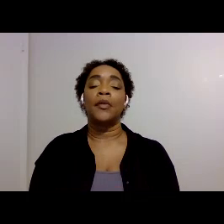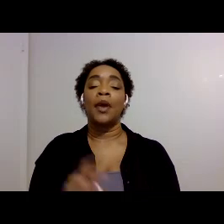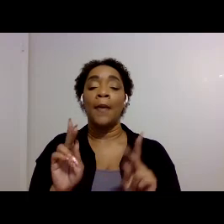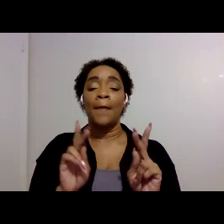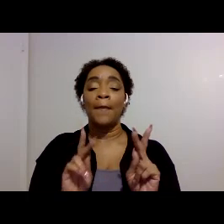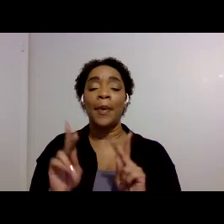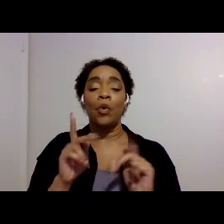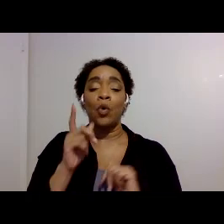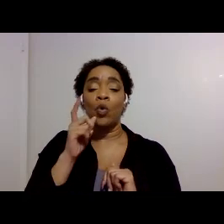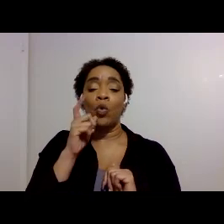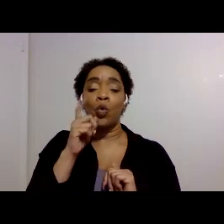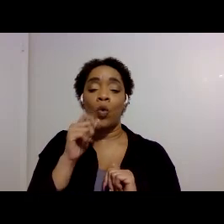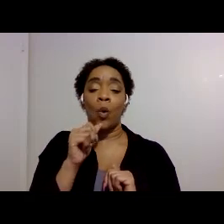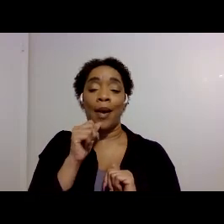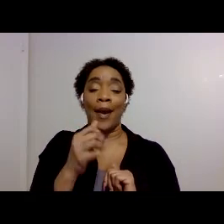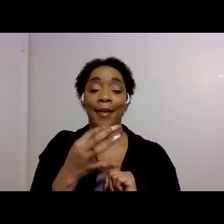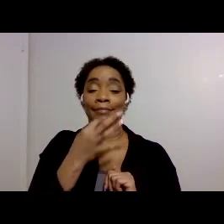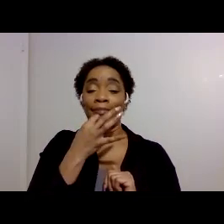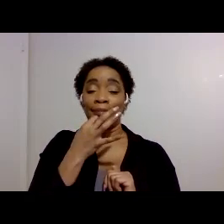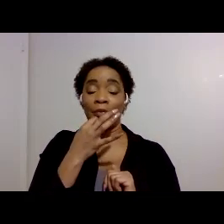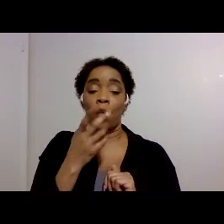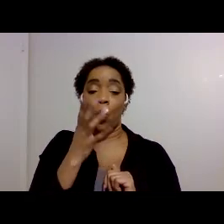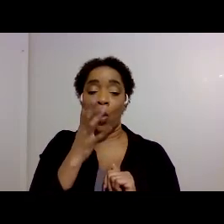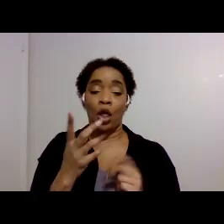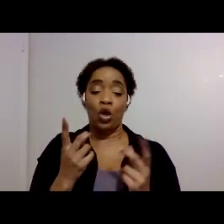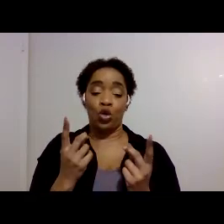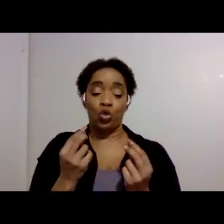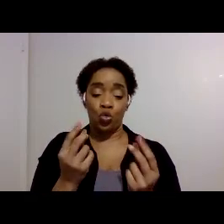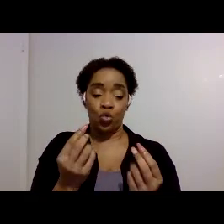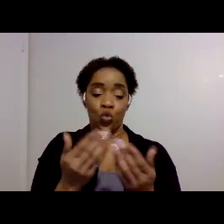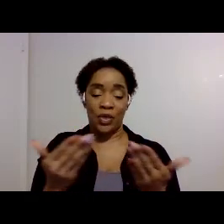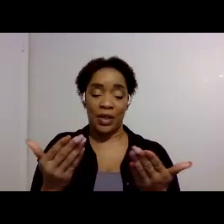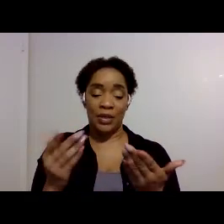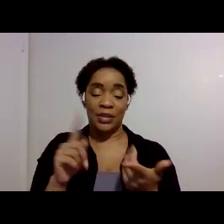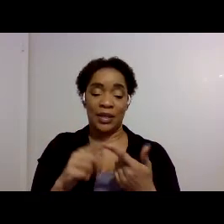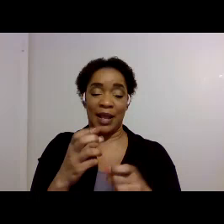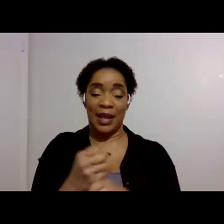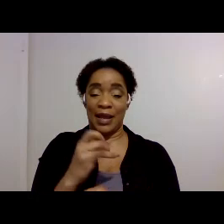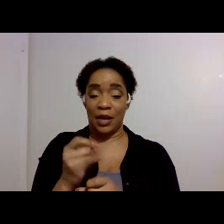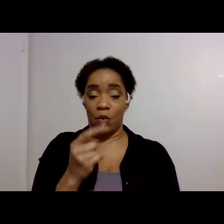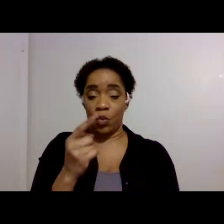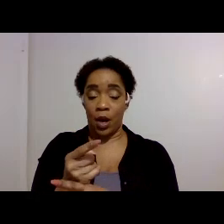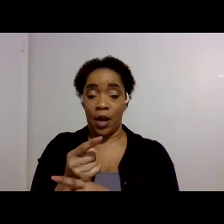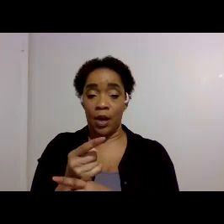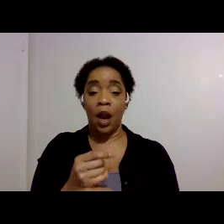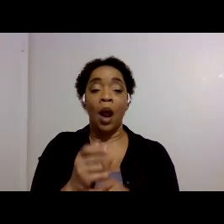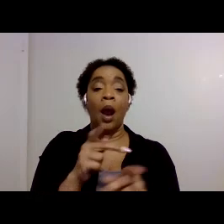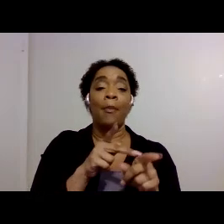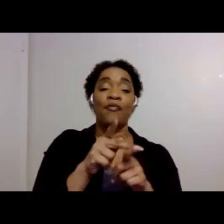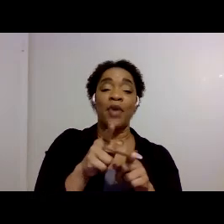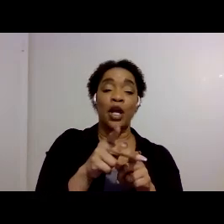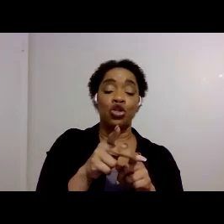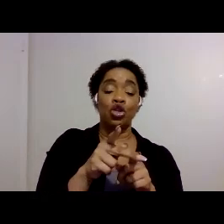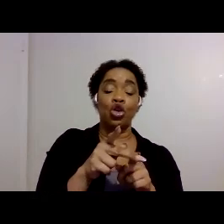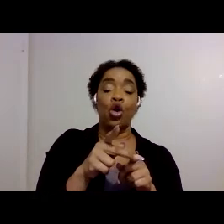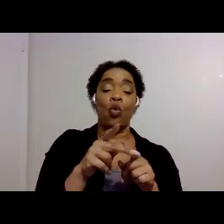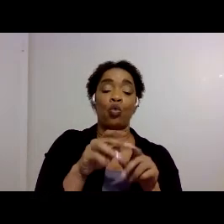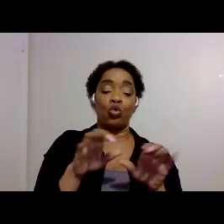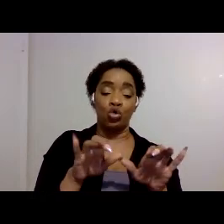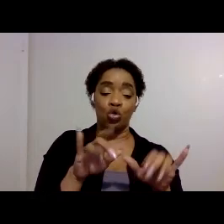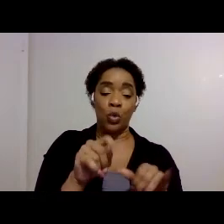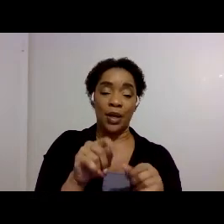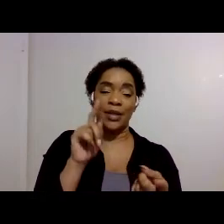a professional does things until they can't get it wrong. So that's the mentality you have to where it's like, oh, we finally got it